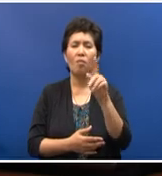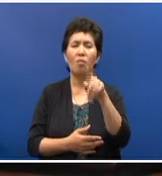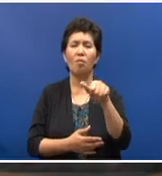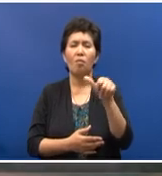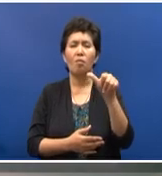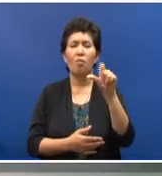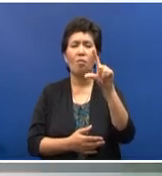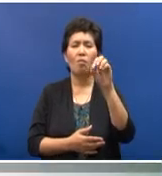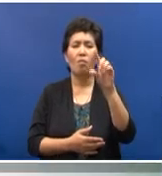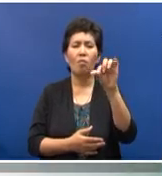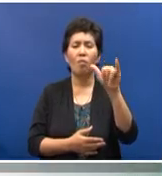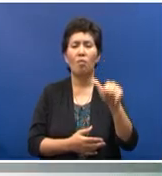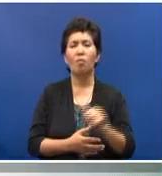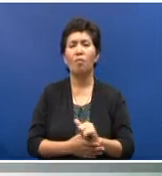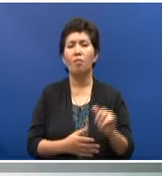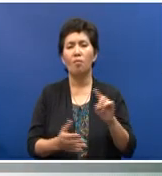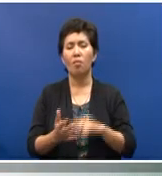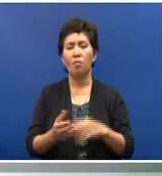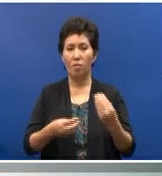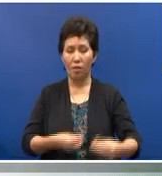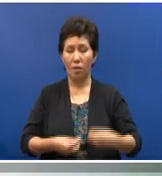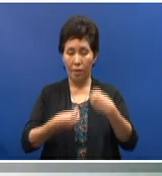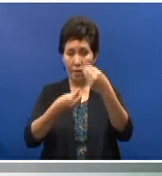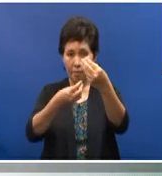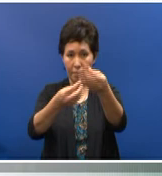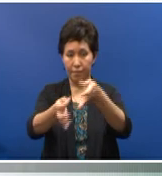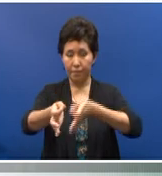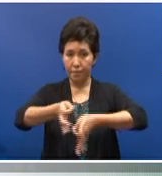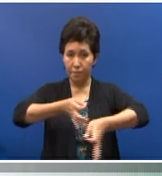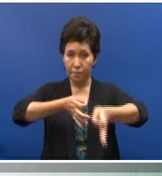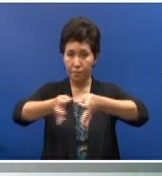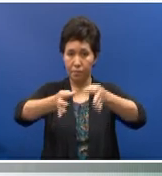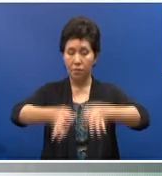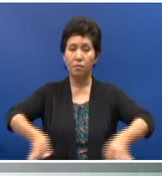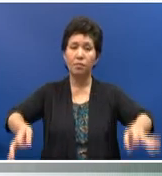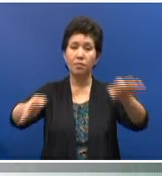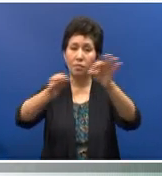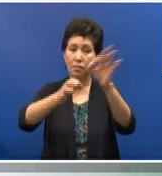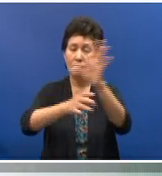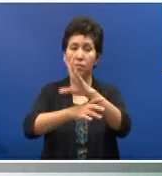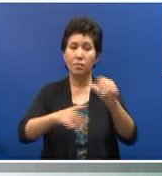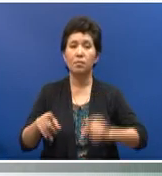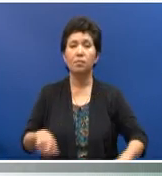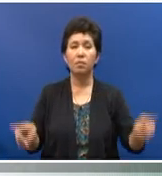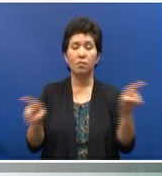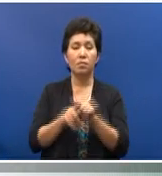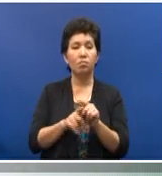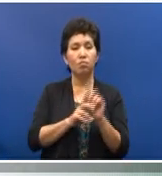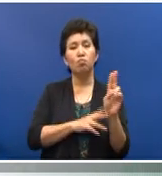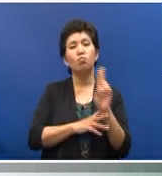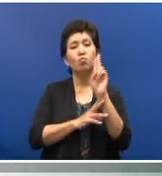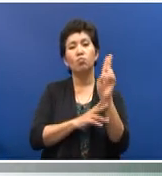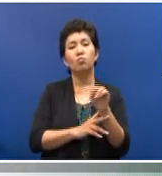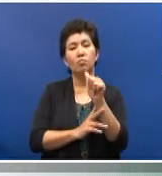focus for topic 10 is to give explanations about the importance and also the usefulness